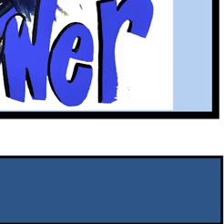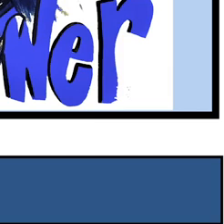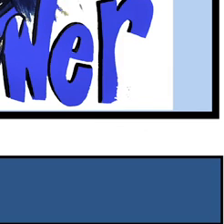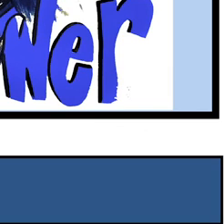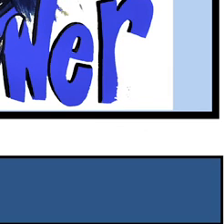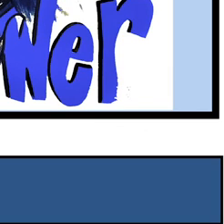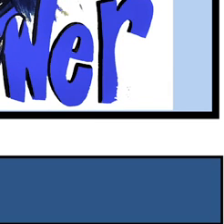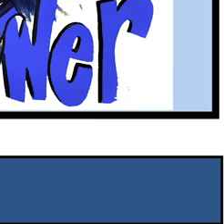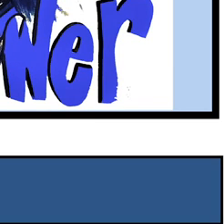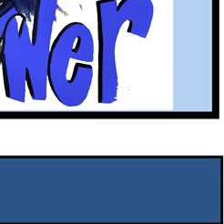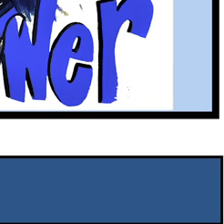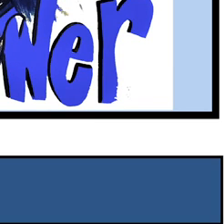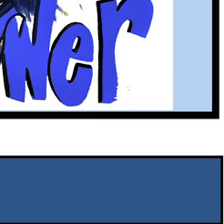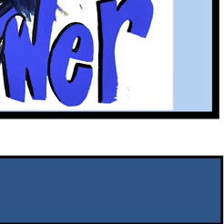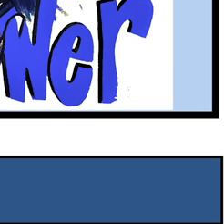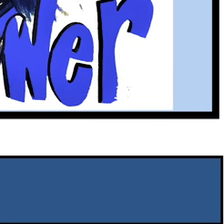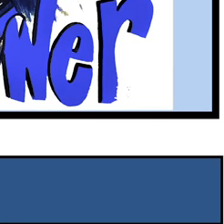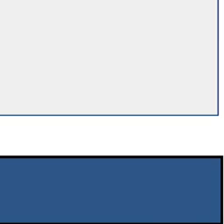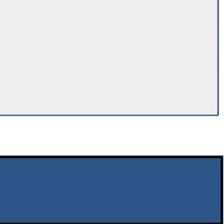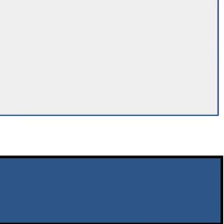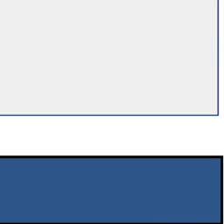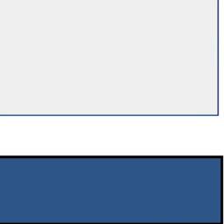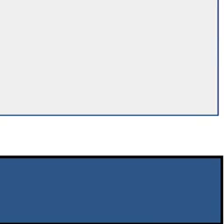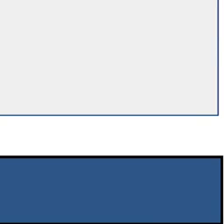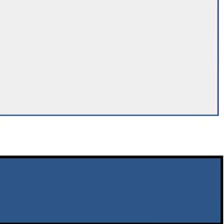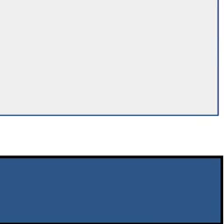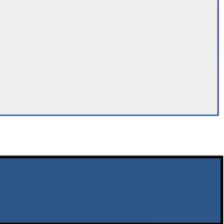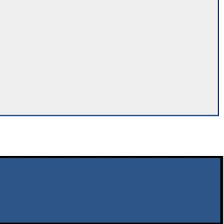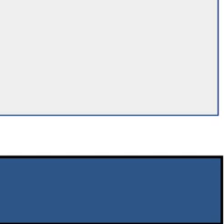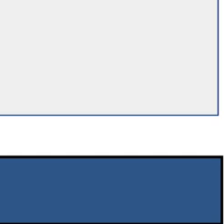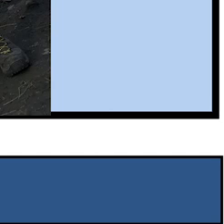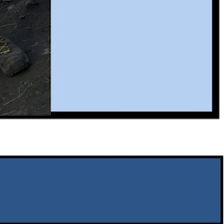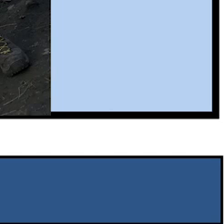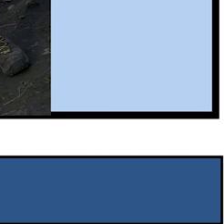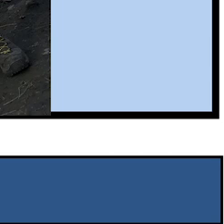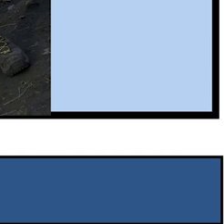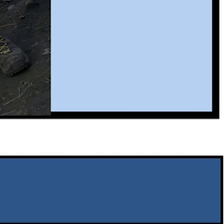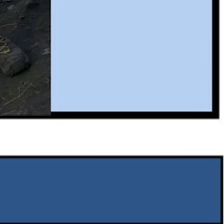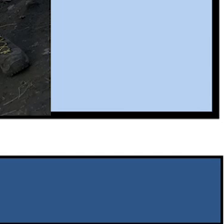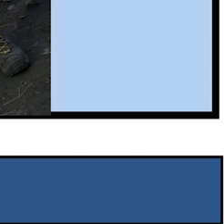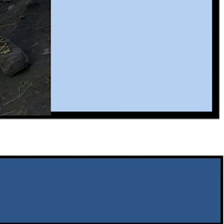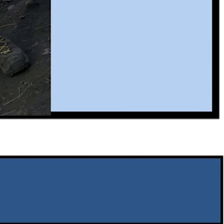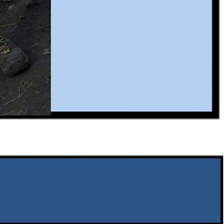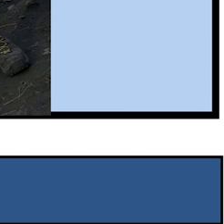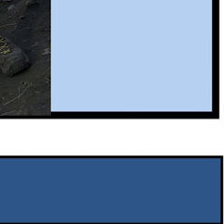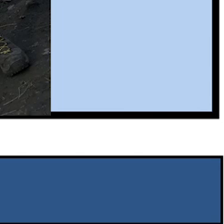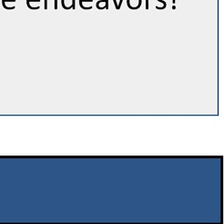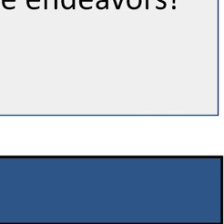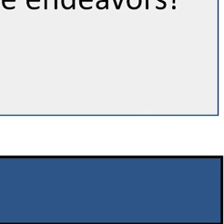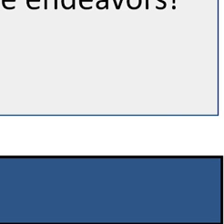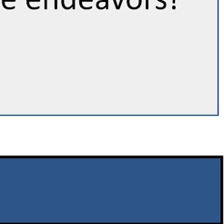McClinn. Jesse Monroe. William Nichols. Kobe Pack.